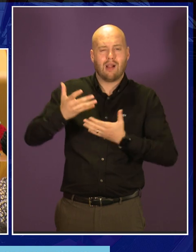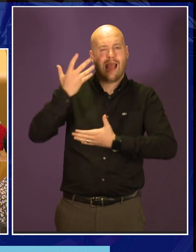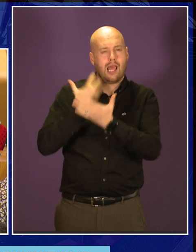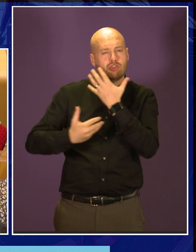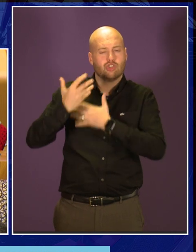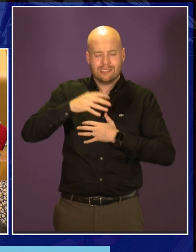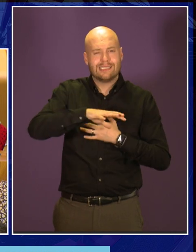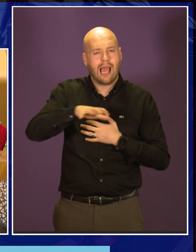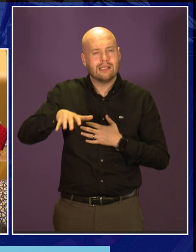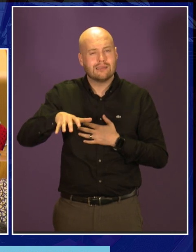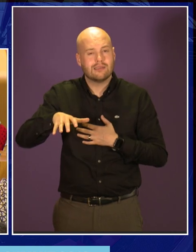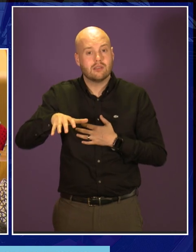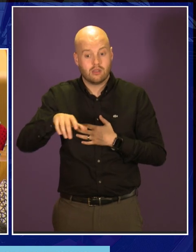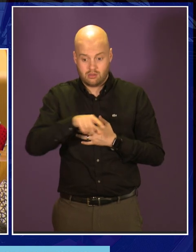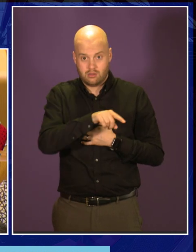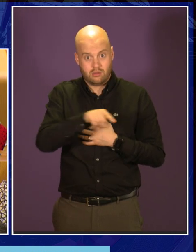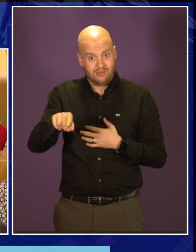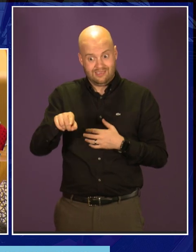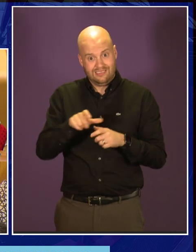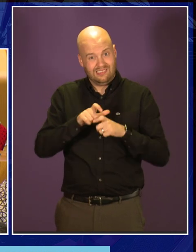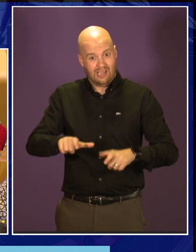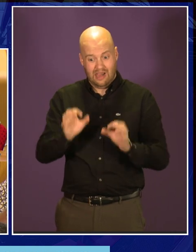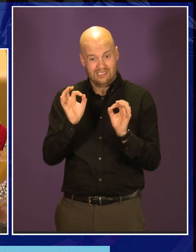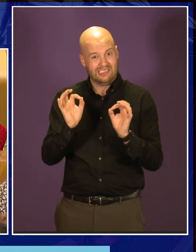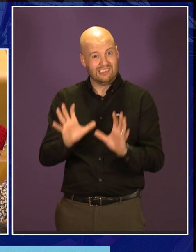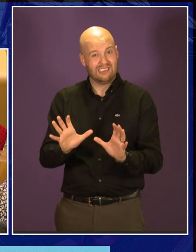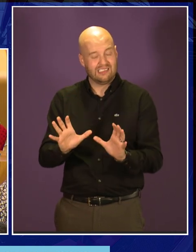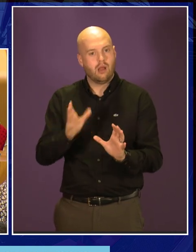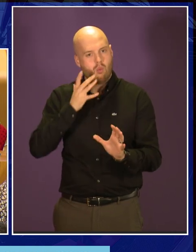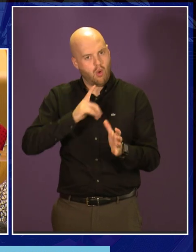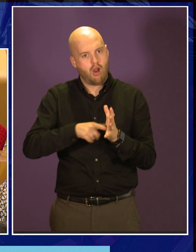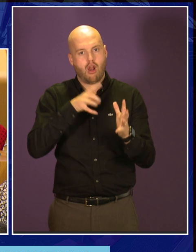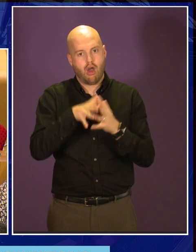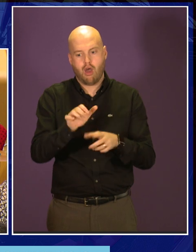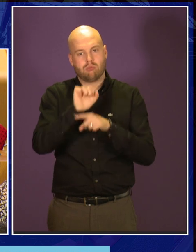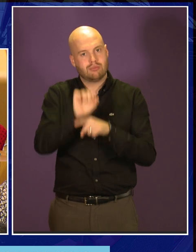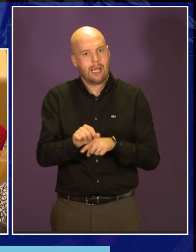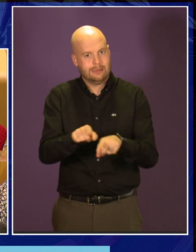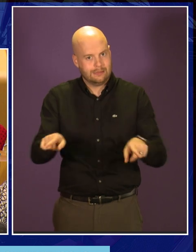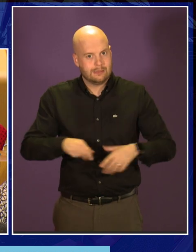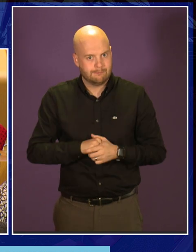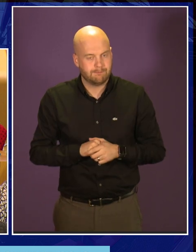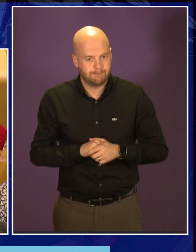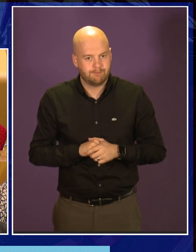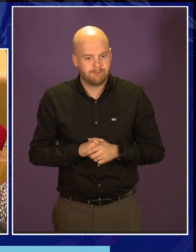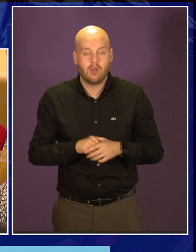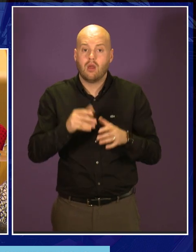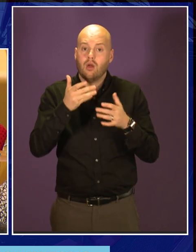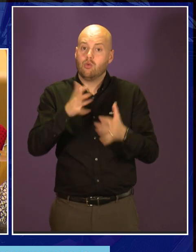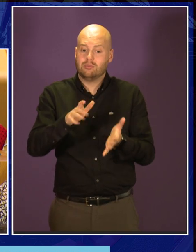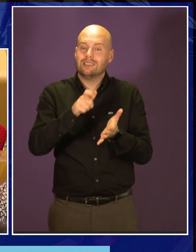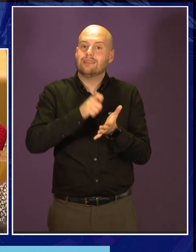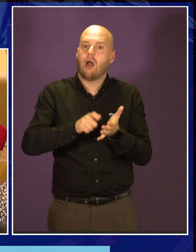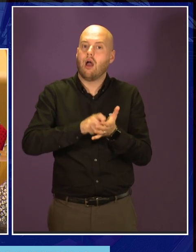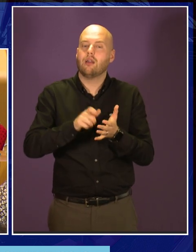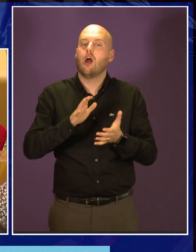touristic values that are still untapped. So we are trying to put the mechanisms in place. The second reason is that we are tying the cultural transformation